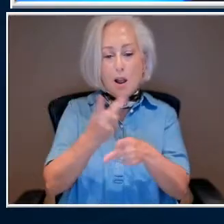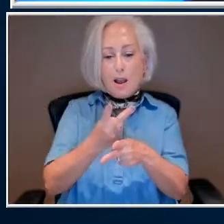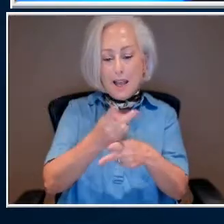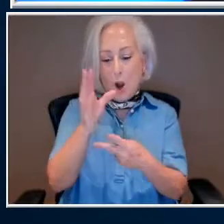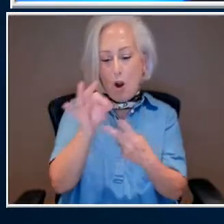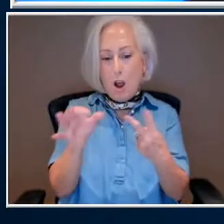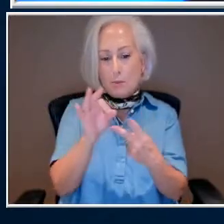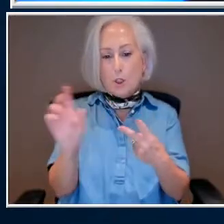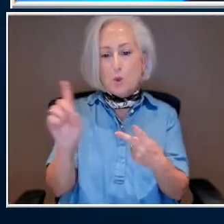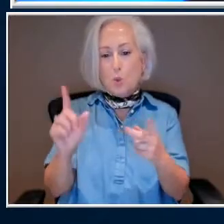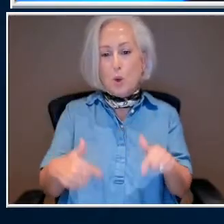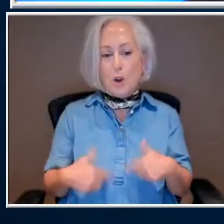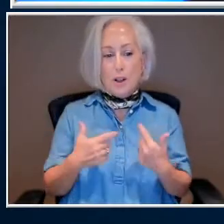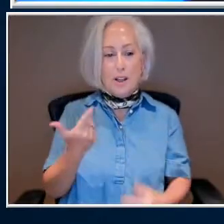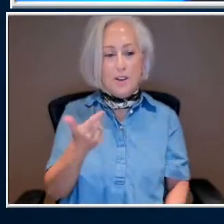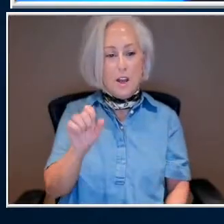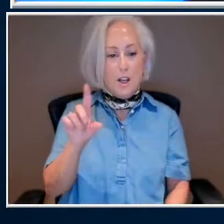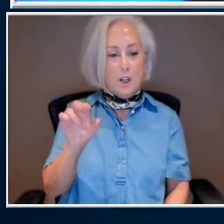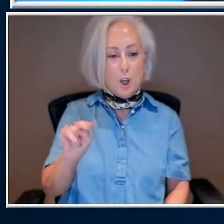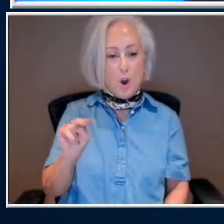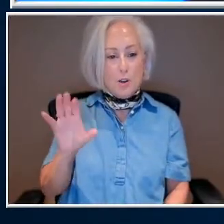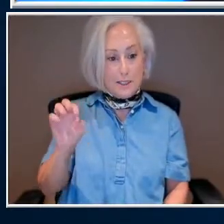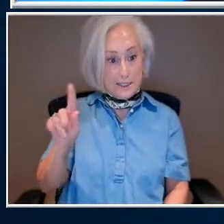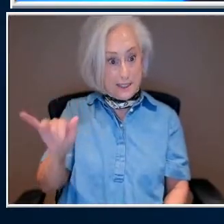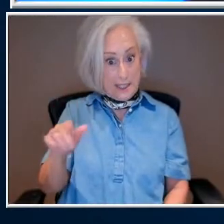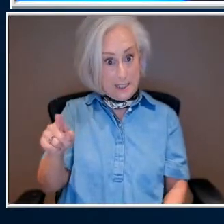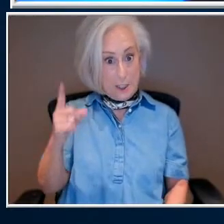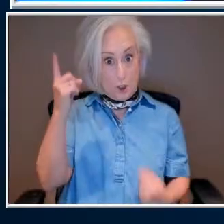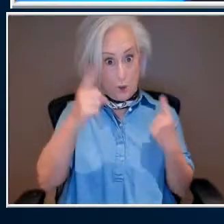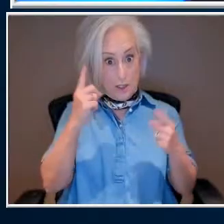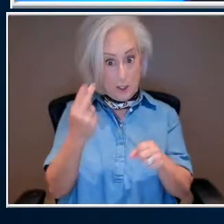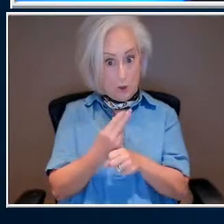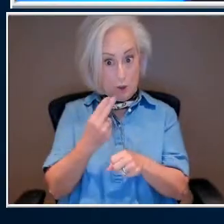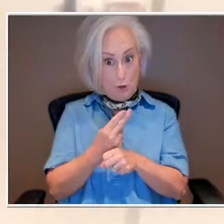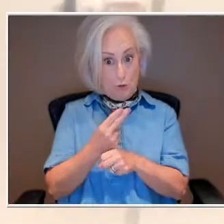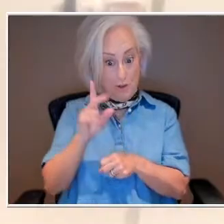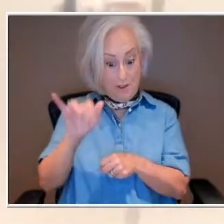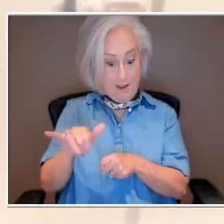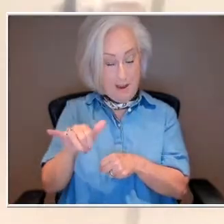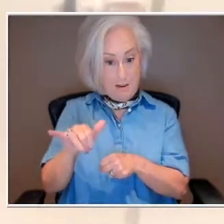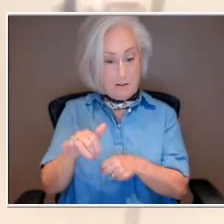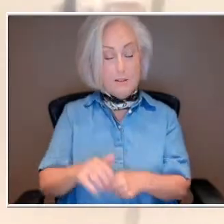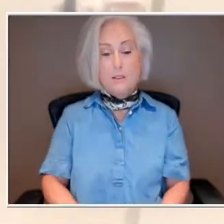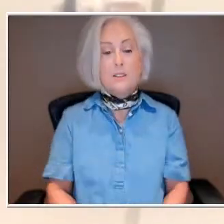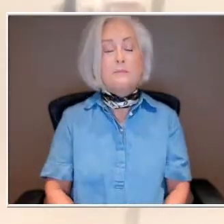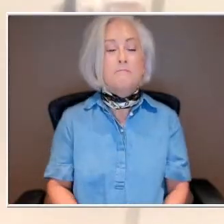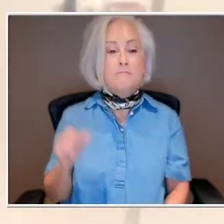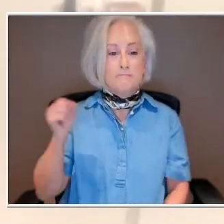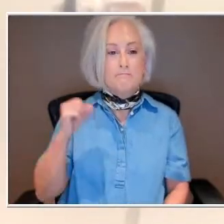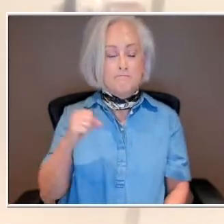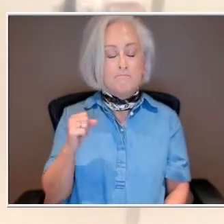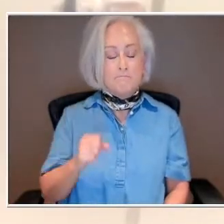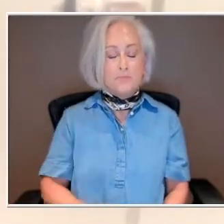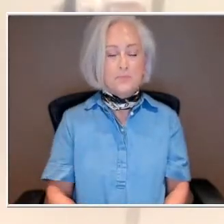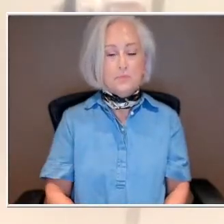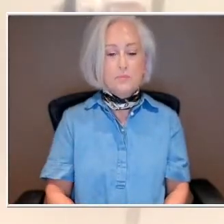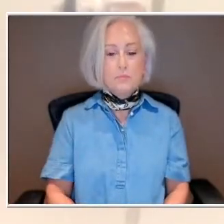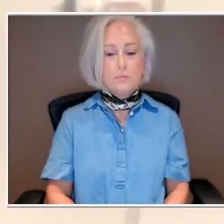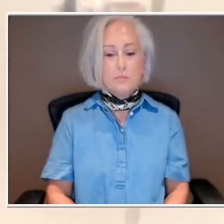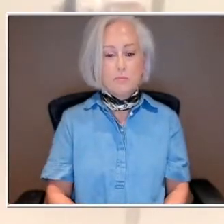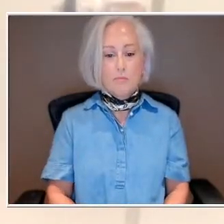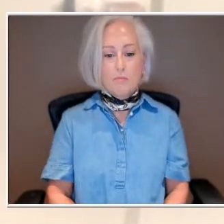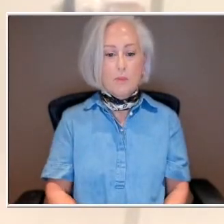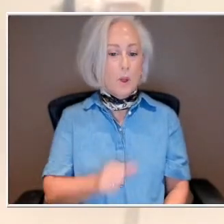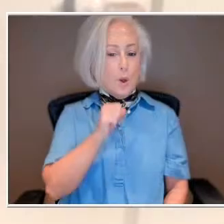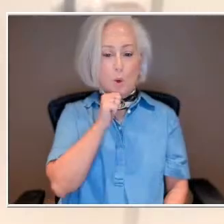live in Garden City? Did you consider utilizing those? I did. So we